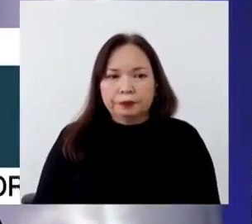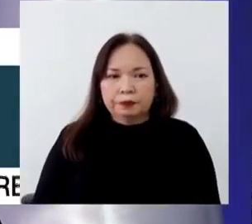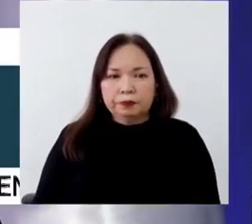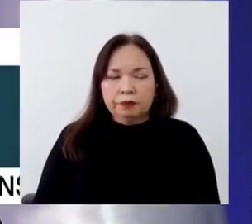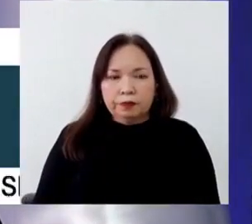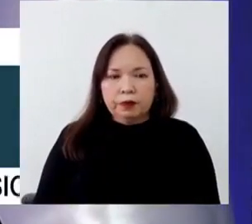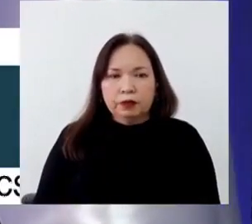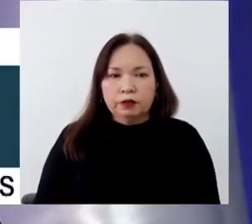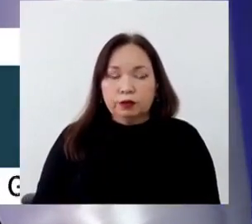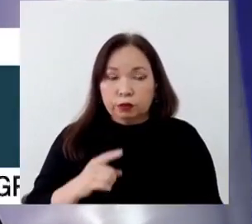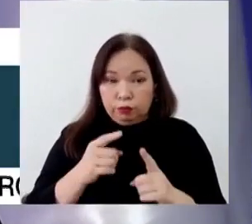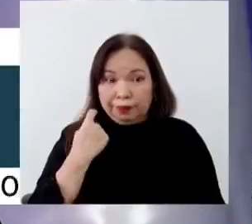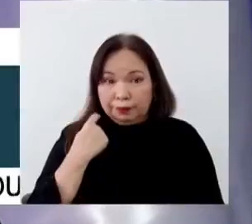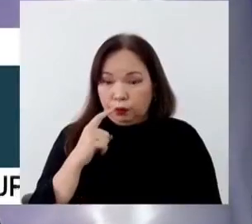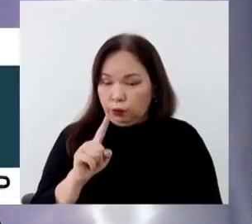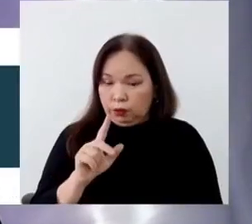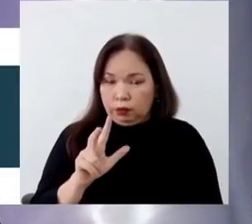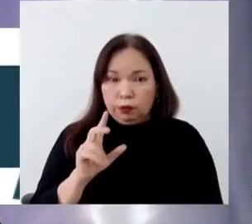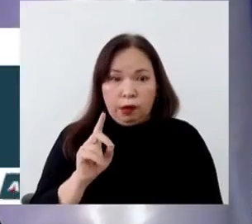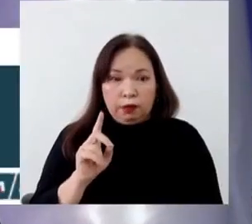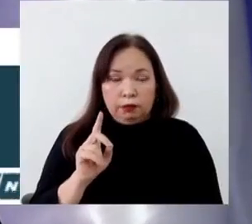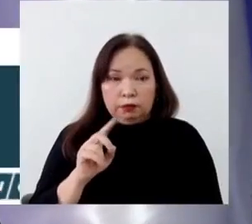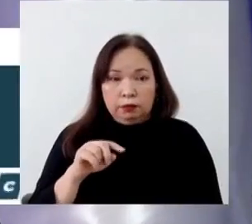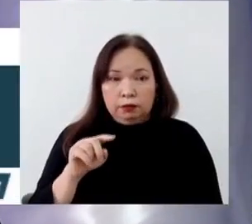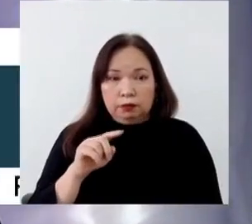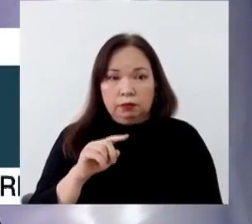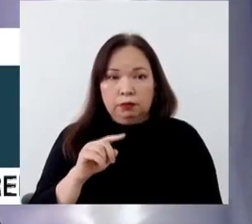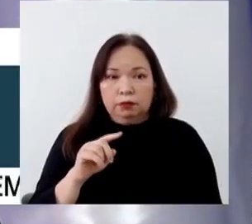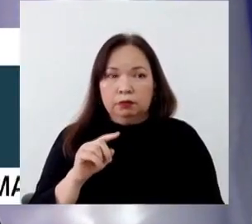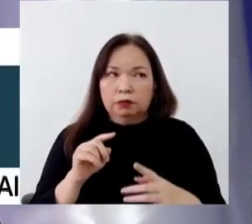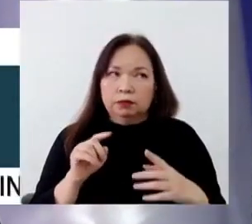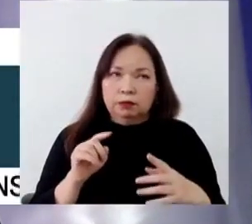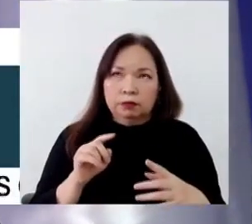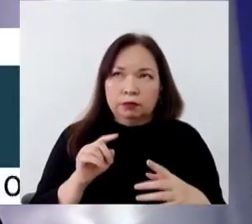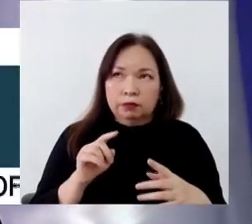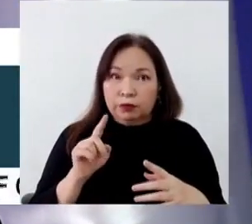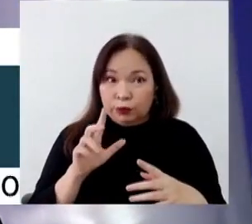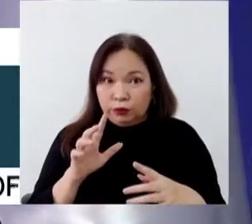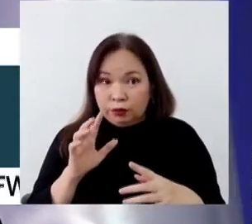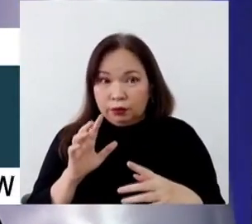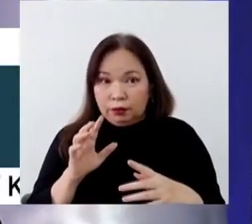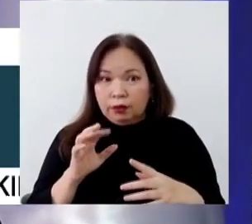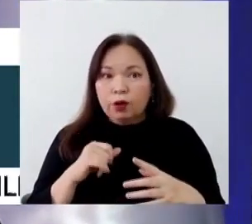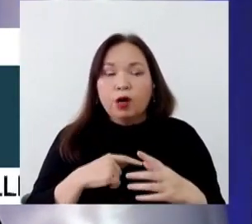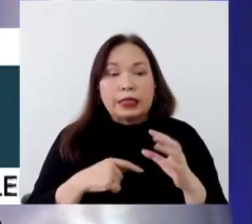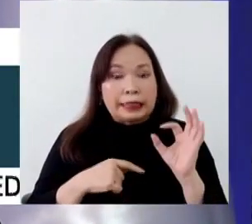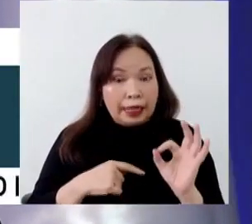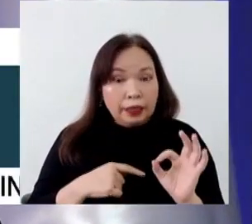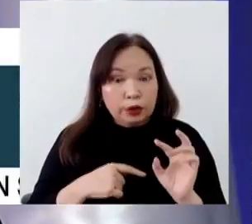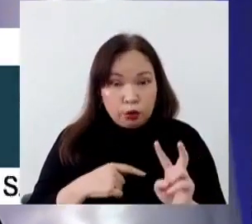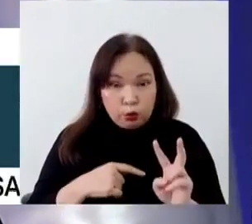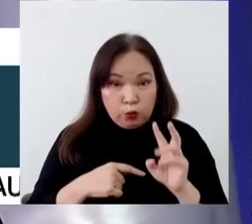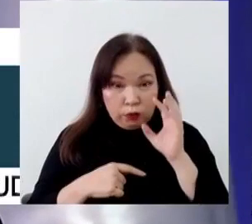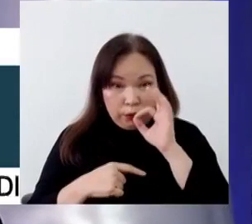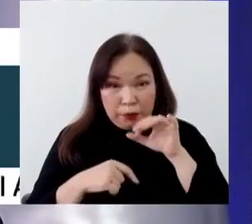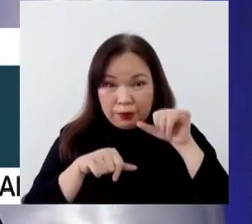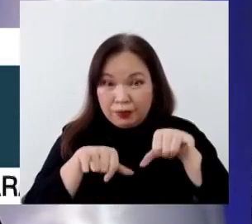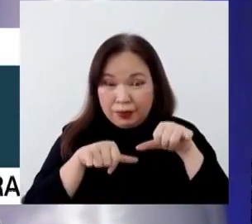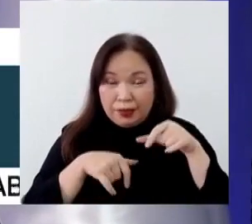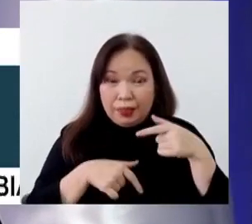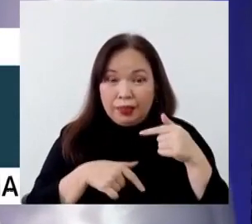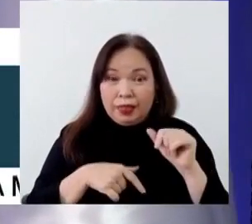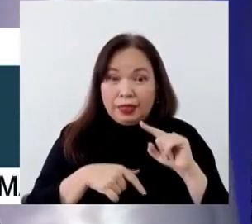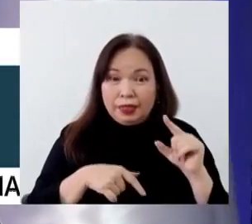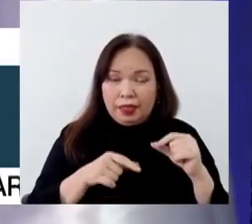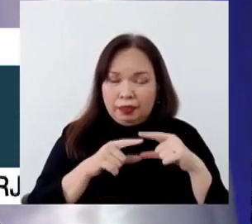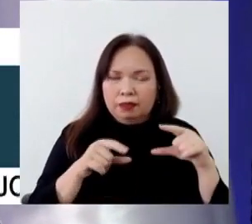the 131, up to 92 now are asking for repatriation. And that's as of